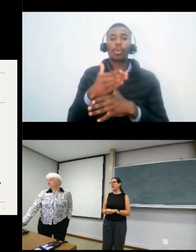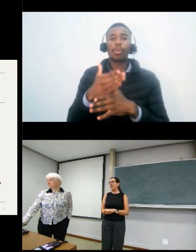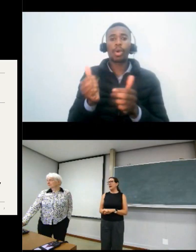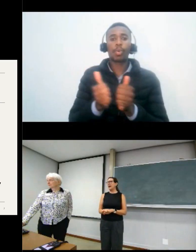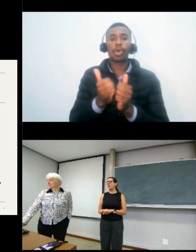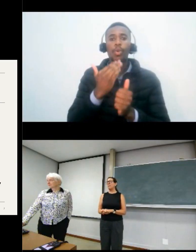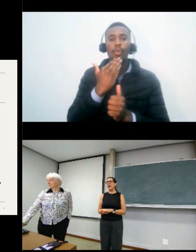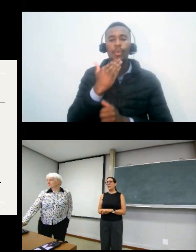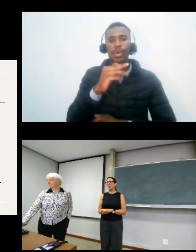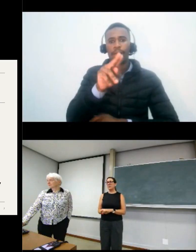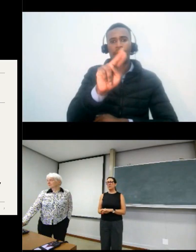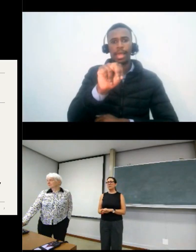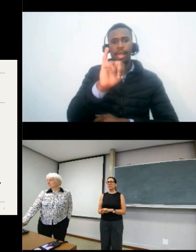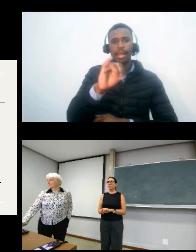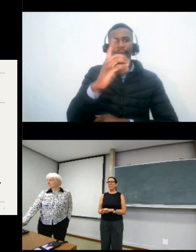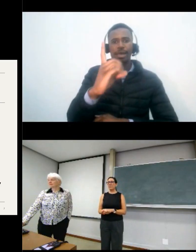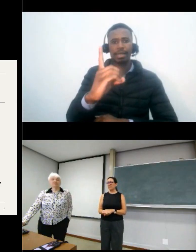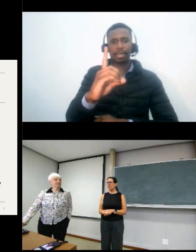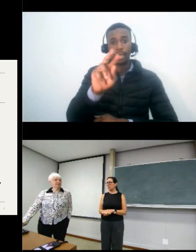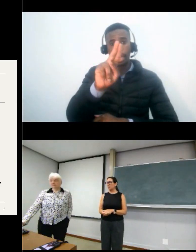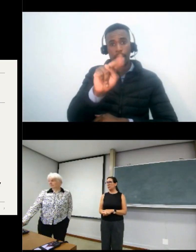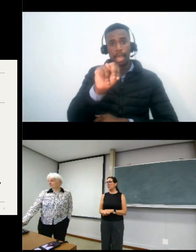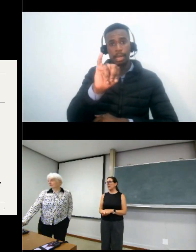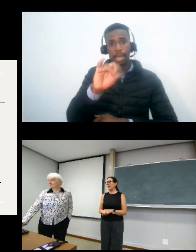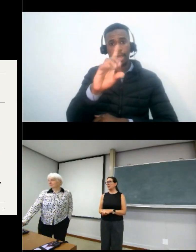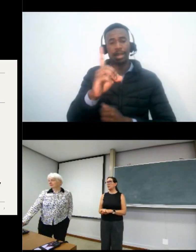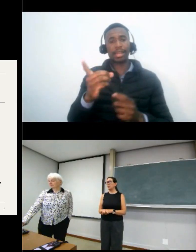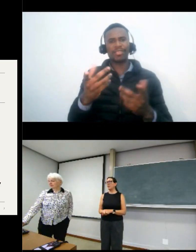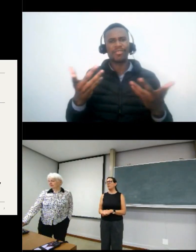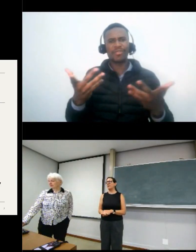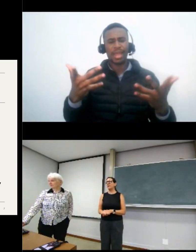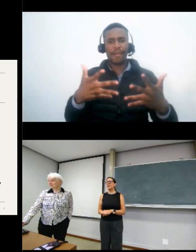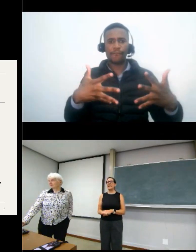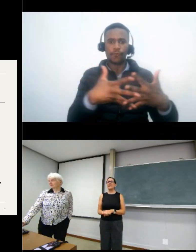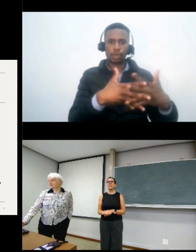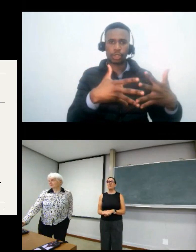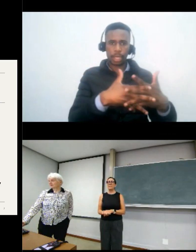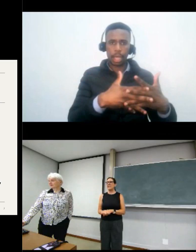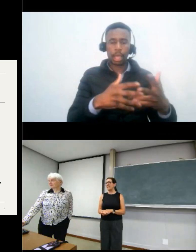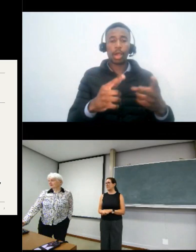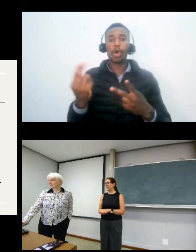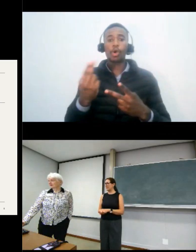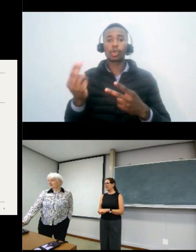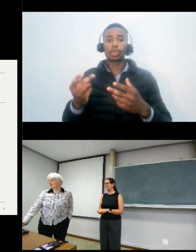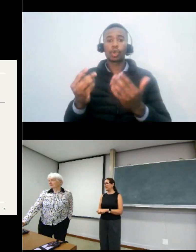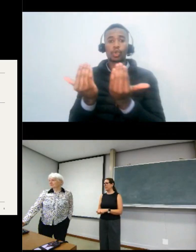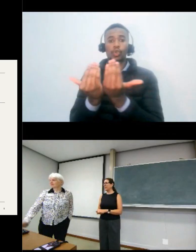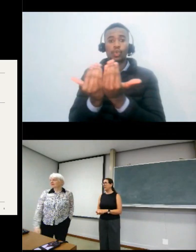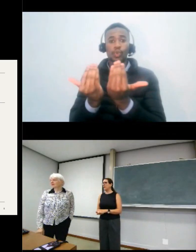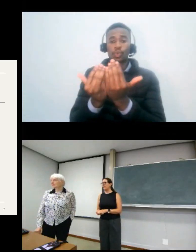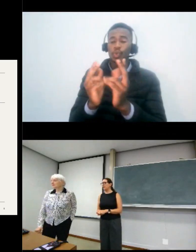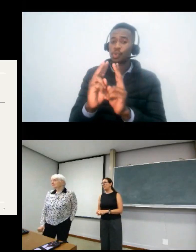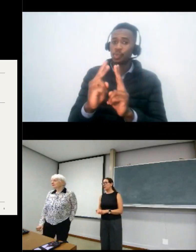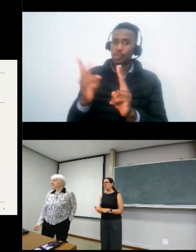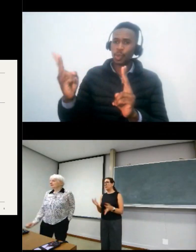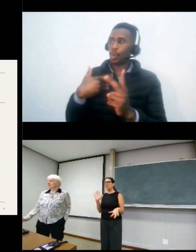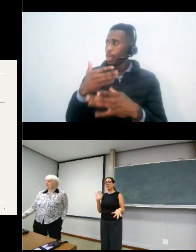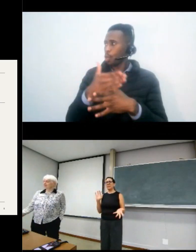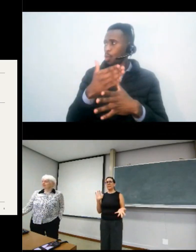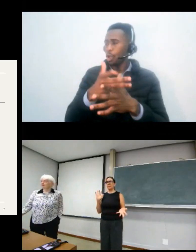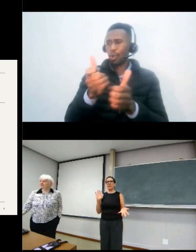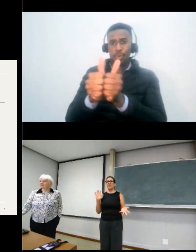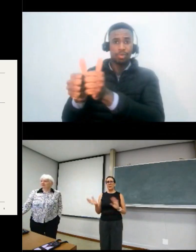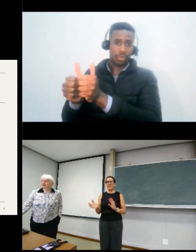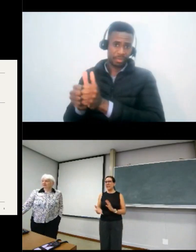Worcester and various schools. And so far, we've collected 3 data sets.